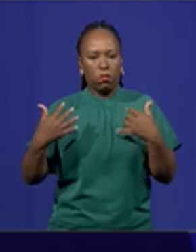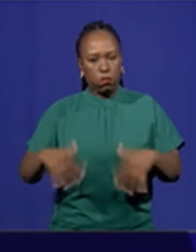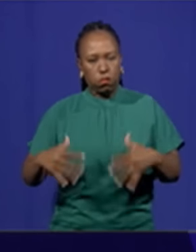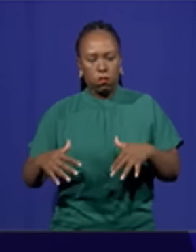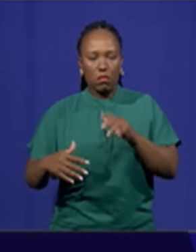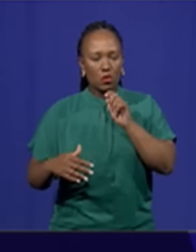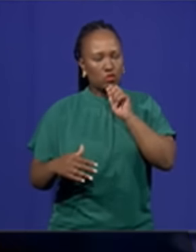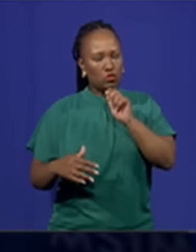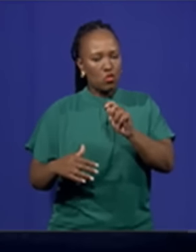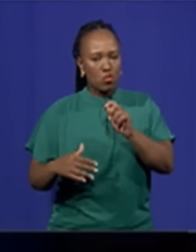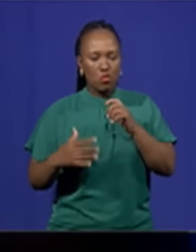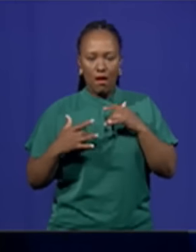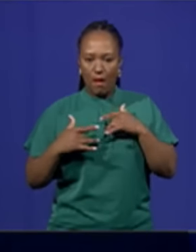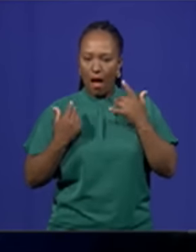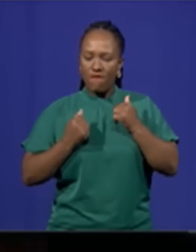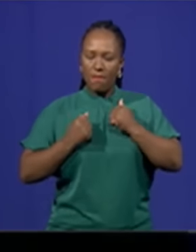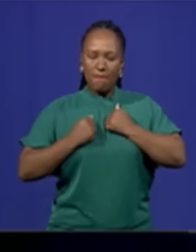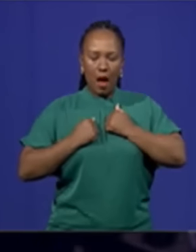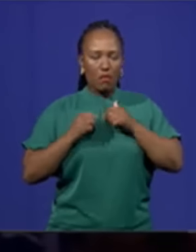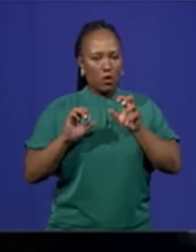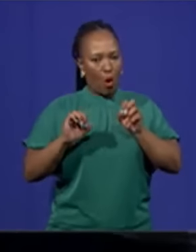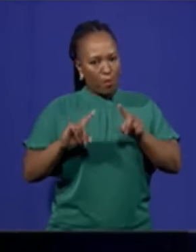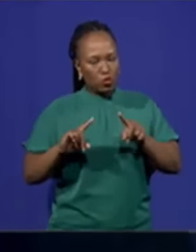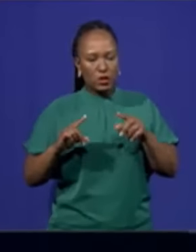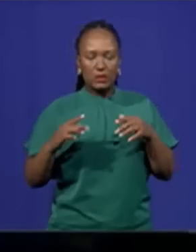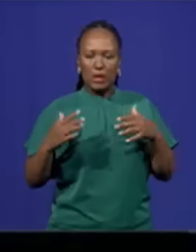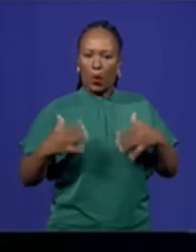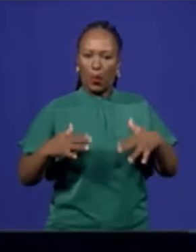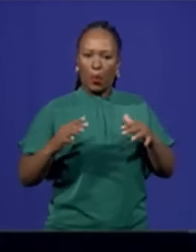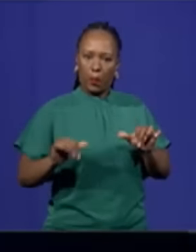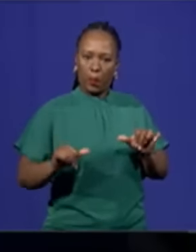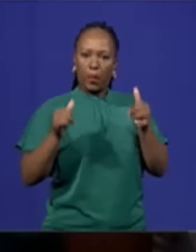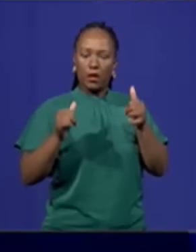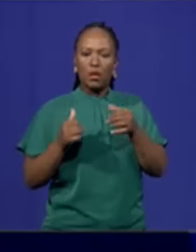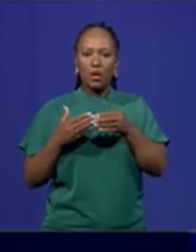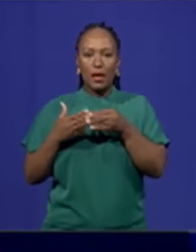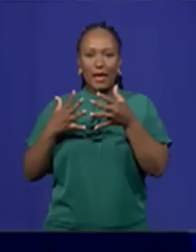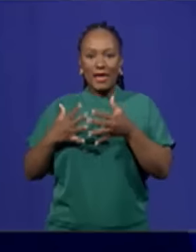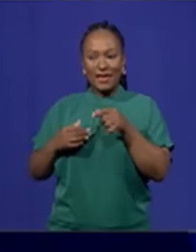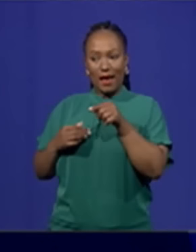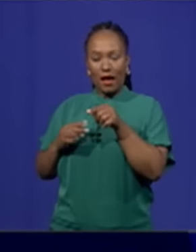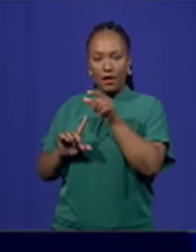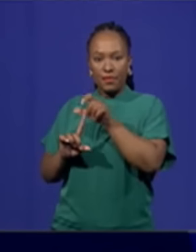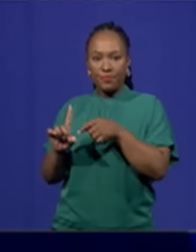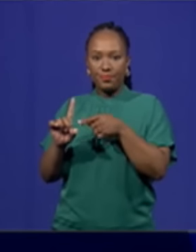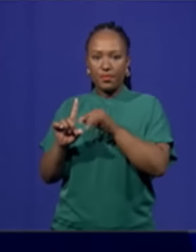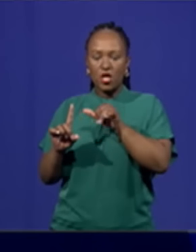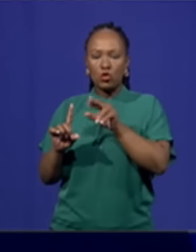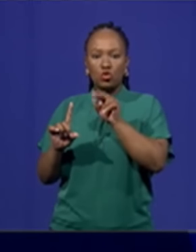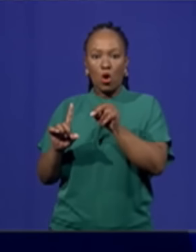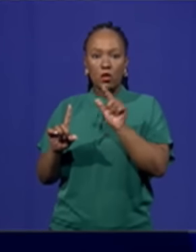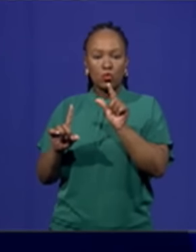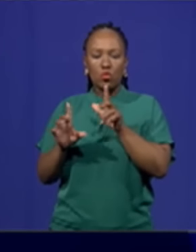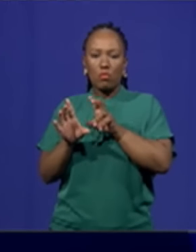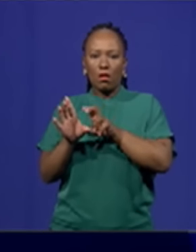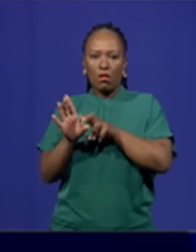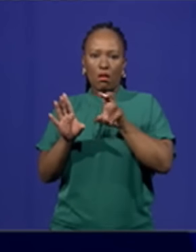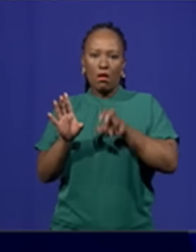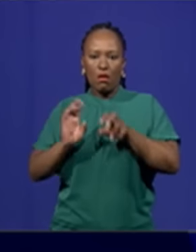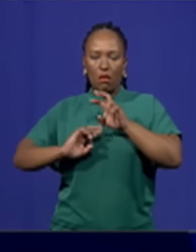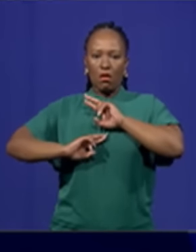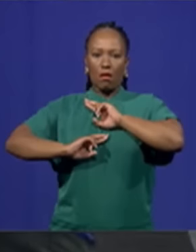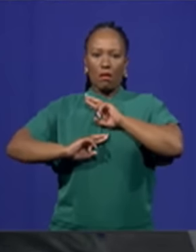privilege of my life. Se di kwa setlhoe mo kgasong eno moeteledipele wa lekoko yo rolang marapo John Steenhuisen a re lekoko le